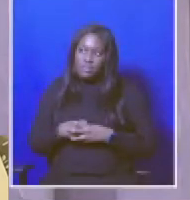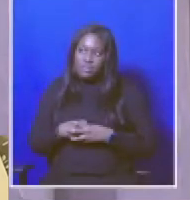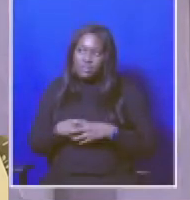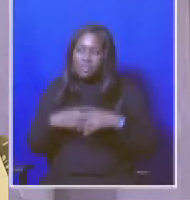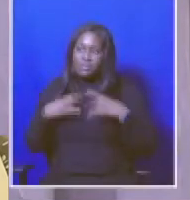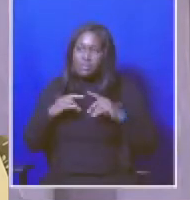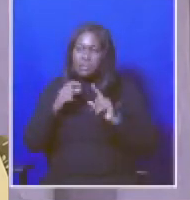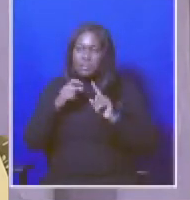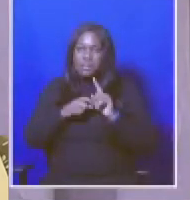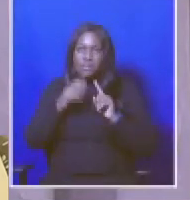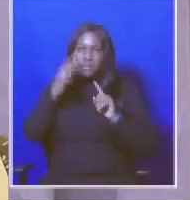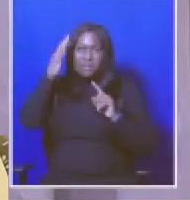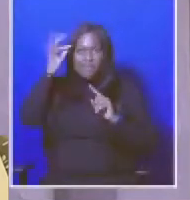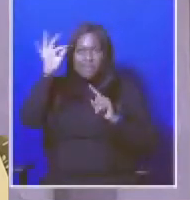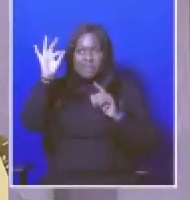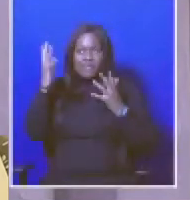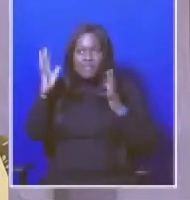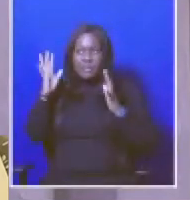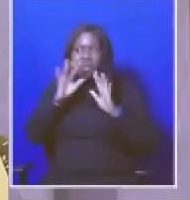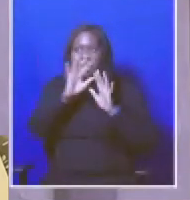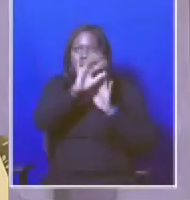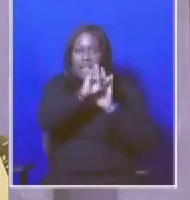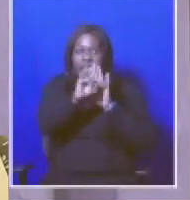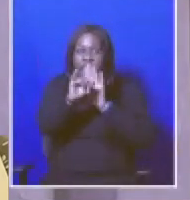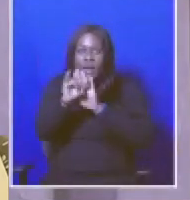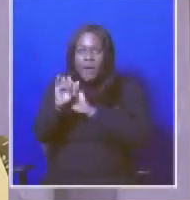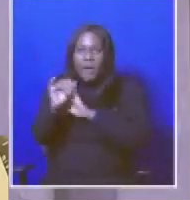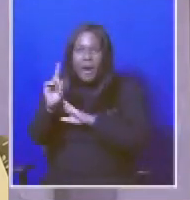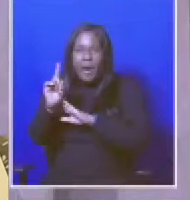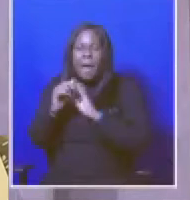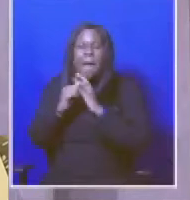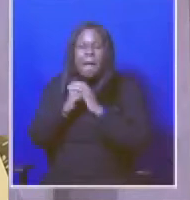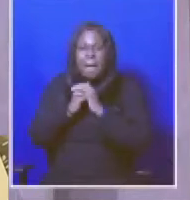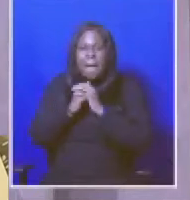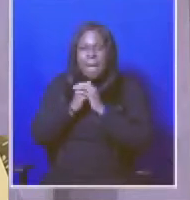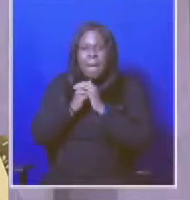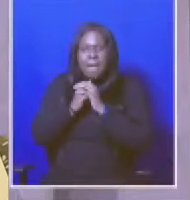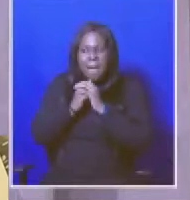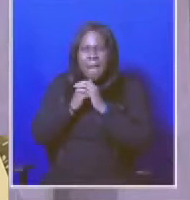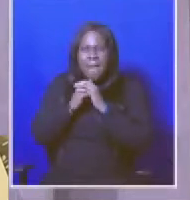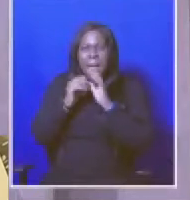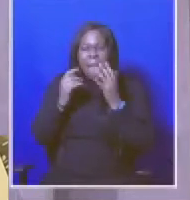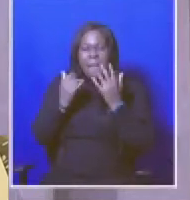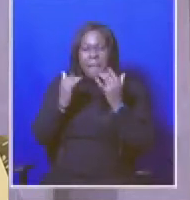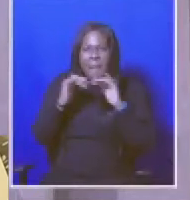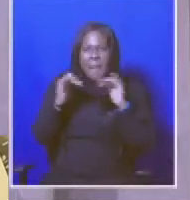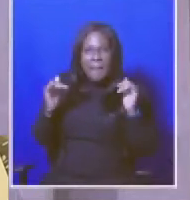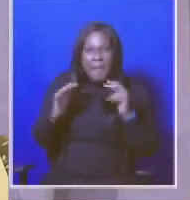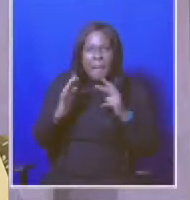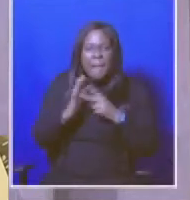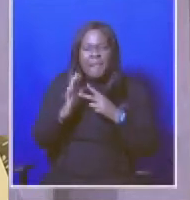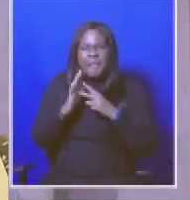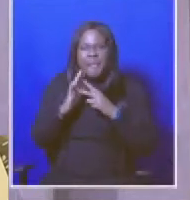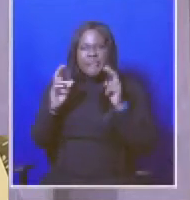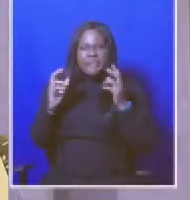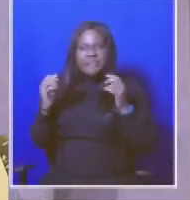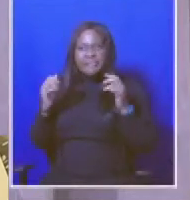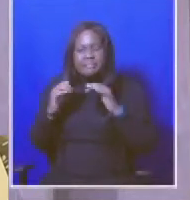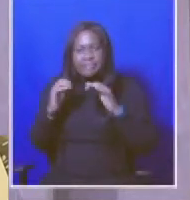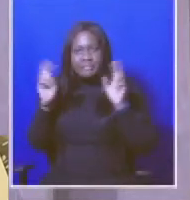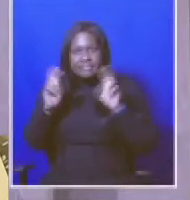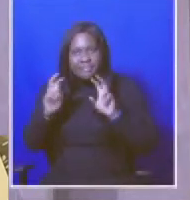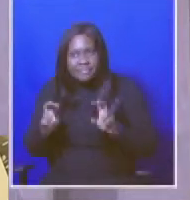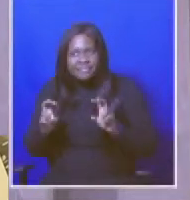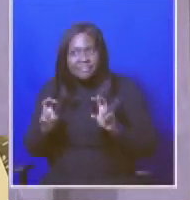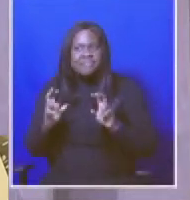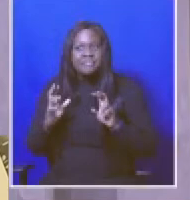Chairperson, government has identified service delivery hotspots with the aim to improve universal access to